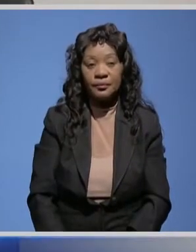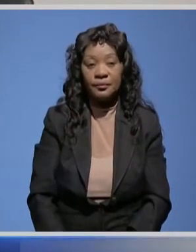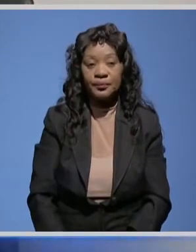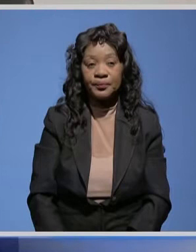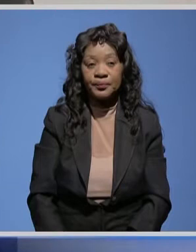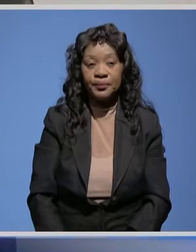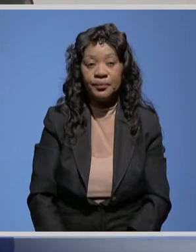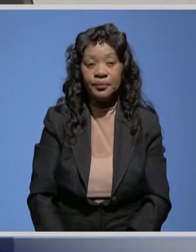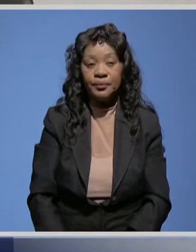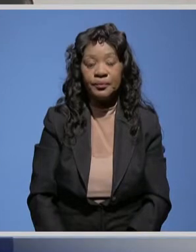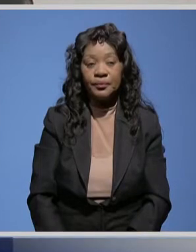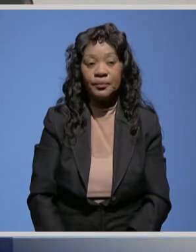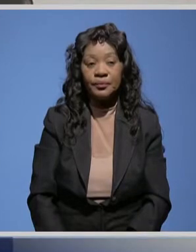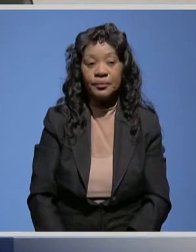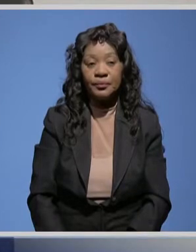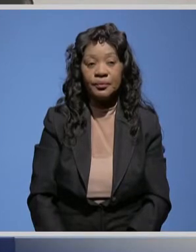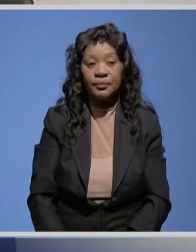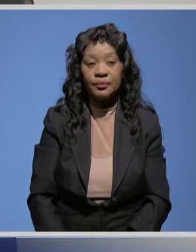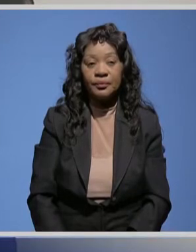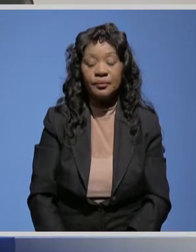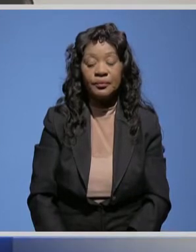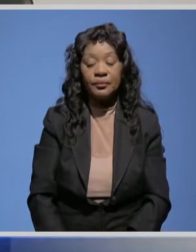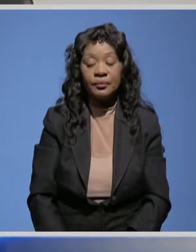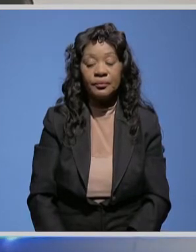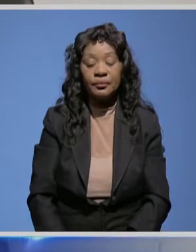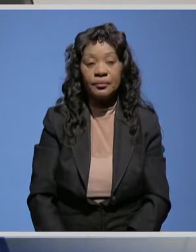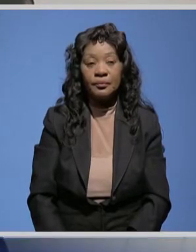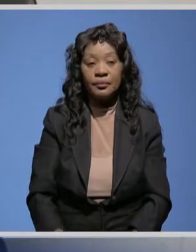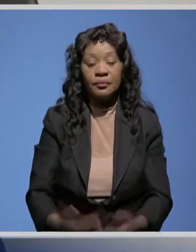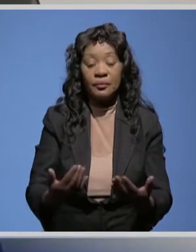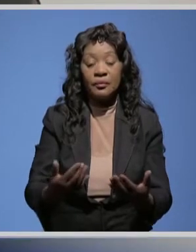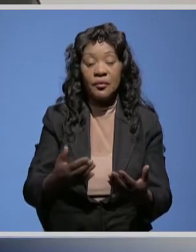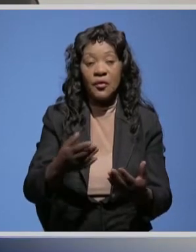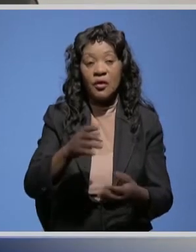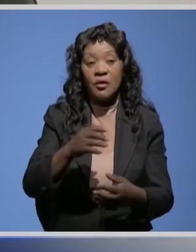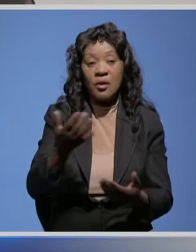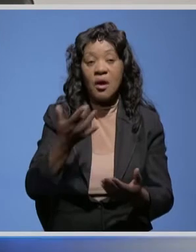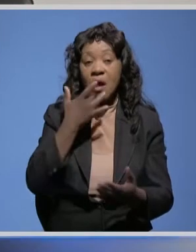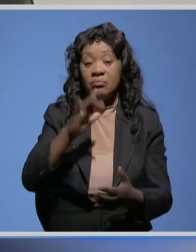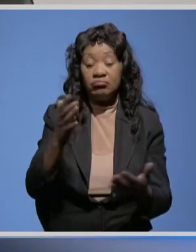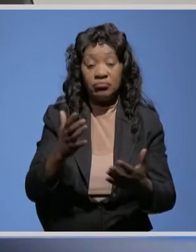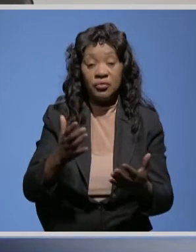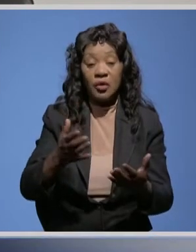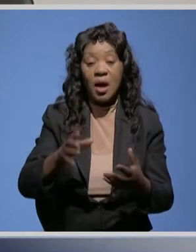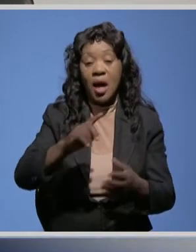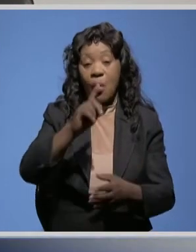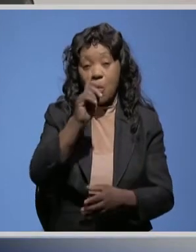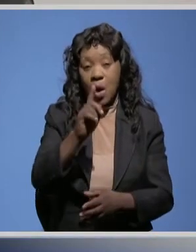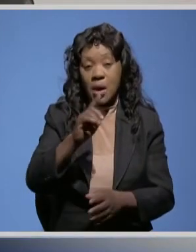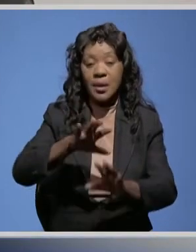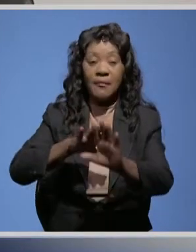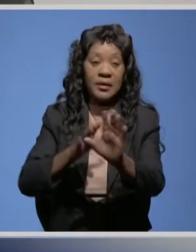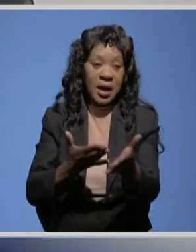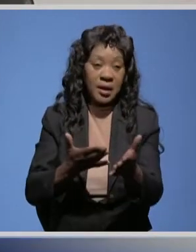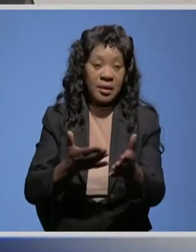from Kabwe. Unfortunately, we lost a 77-year-old patient with underlying Alzheimer's disease